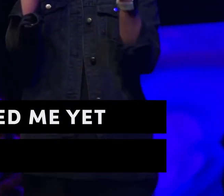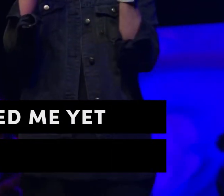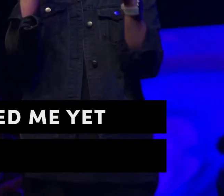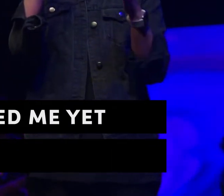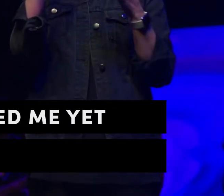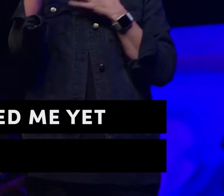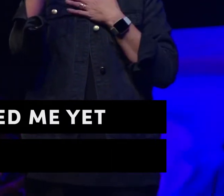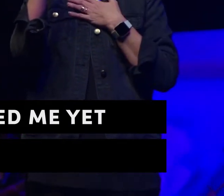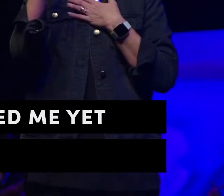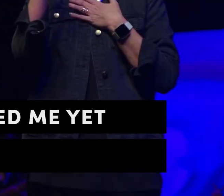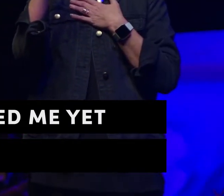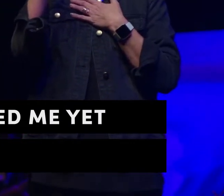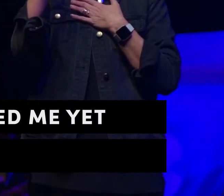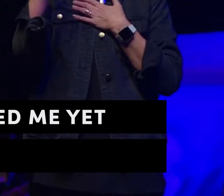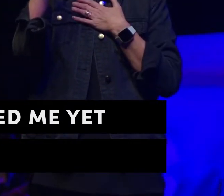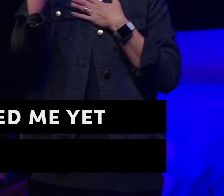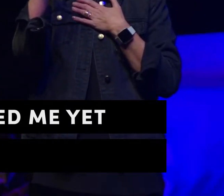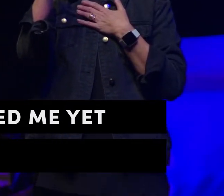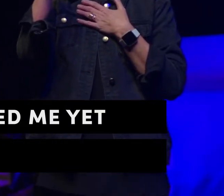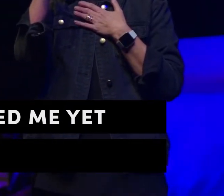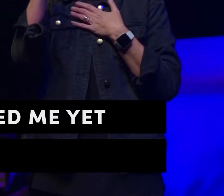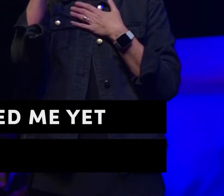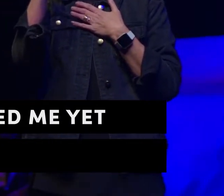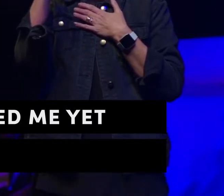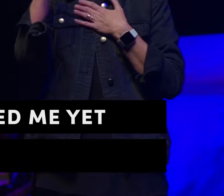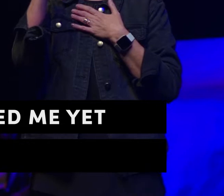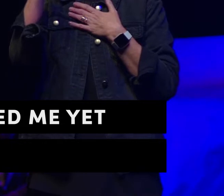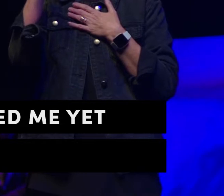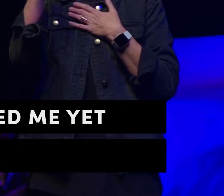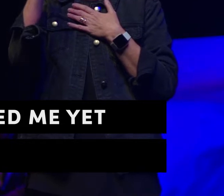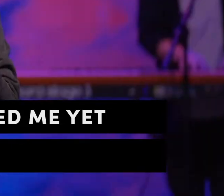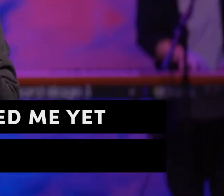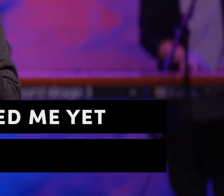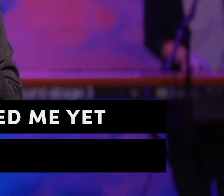For you have never failed me